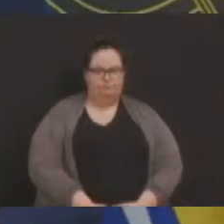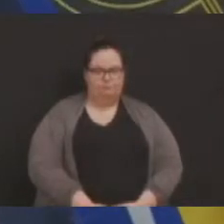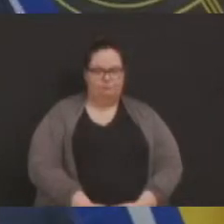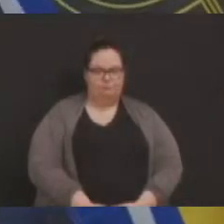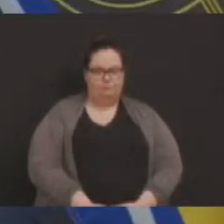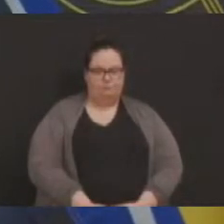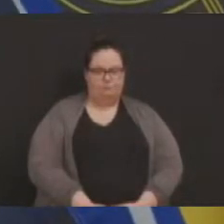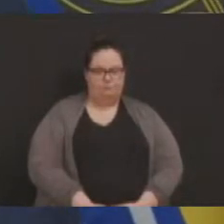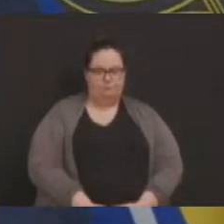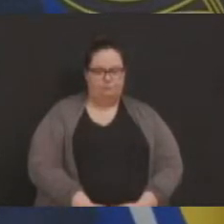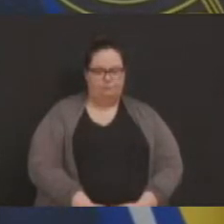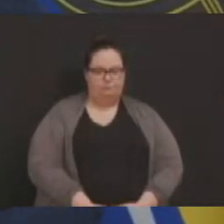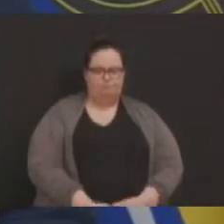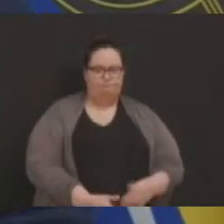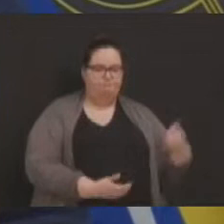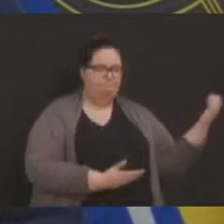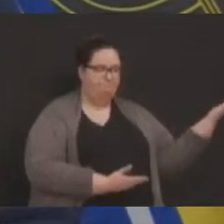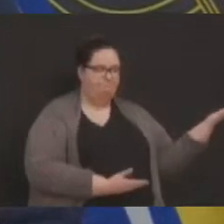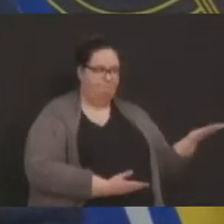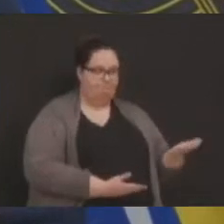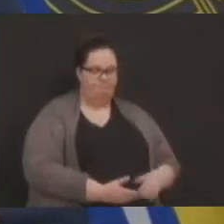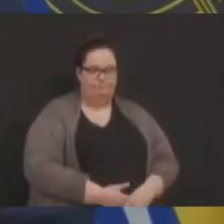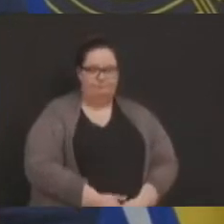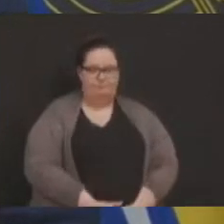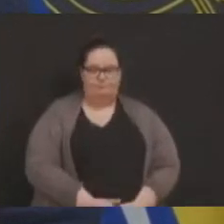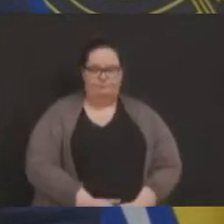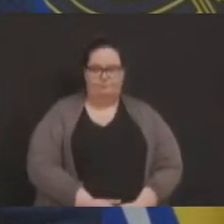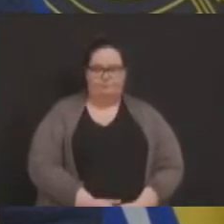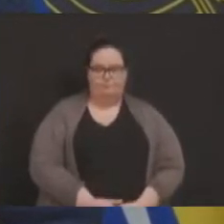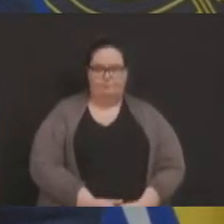So I apologize, I must answer in English.